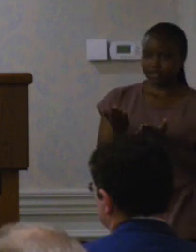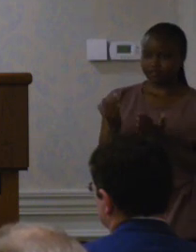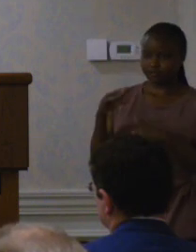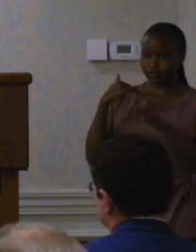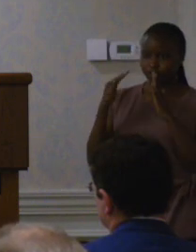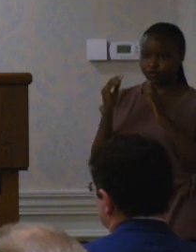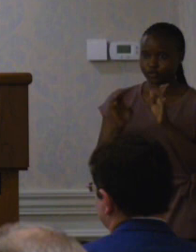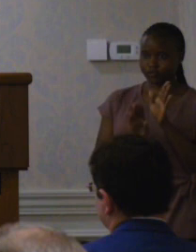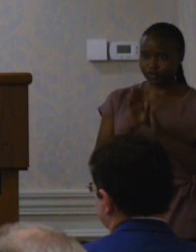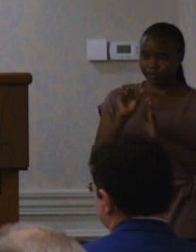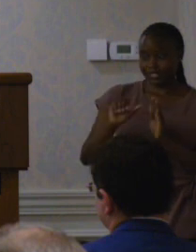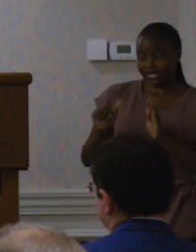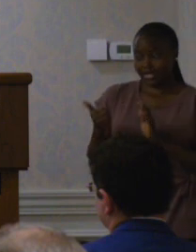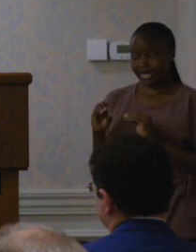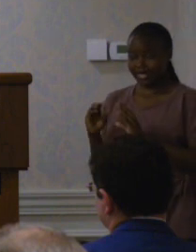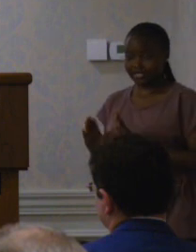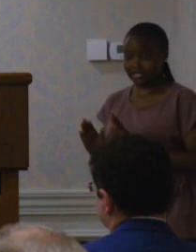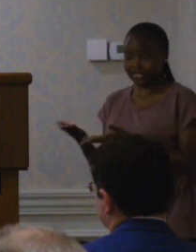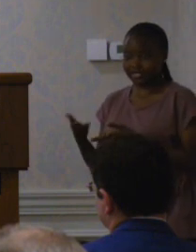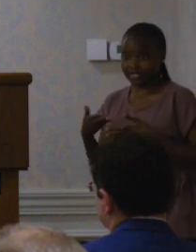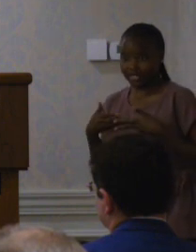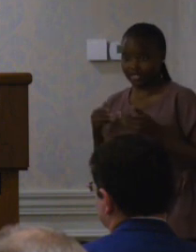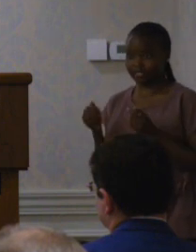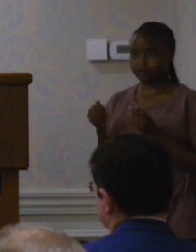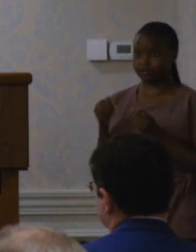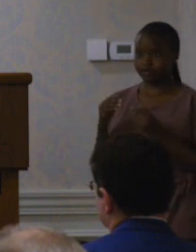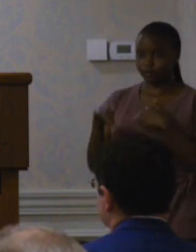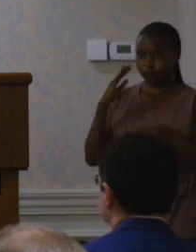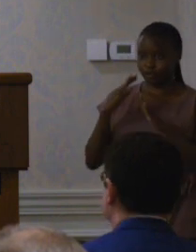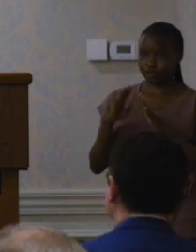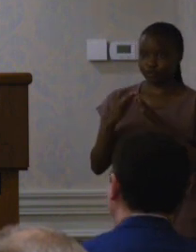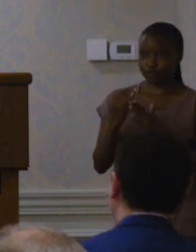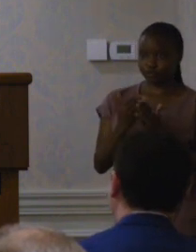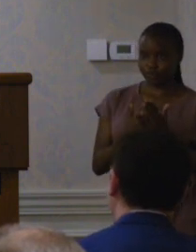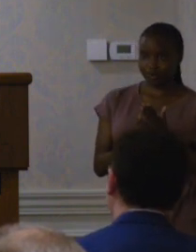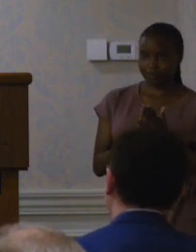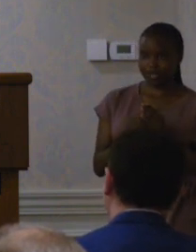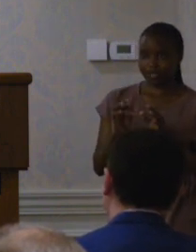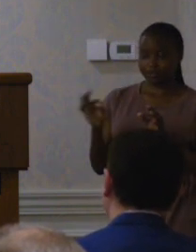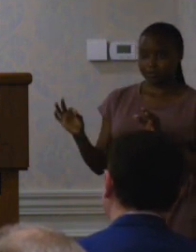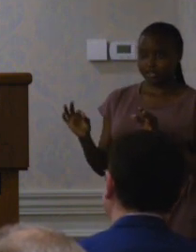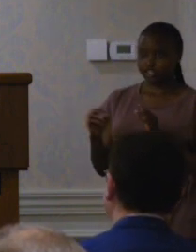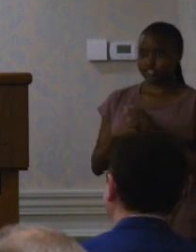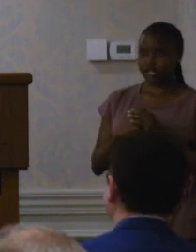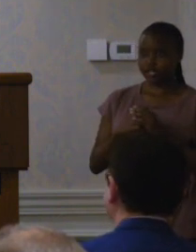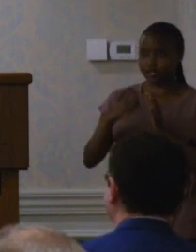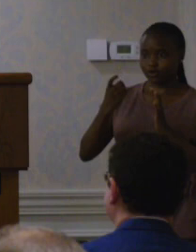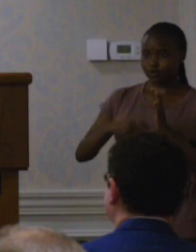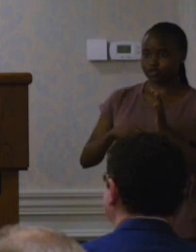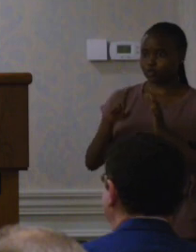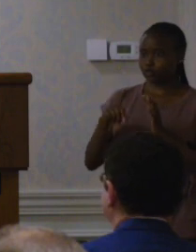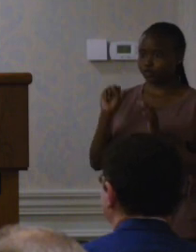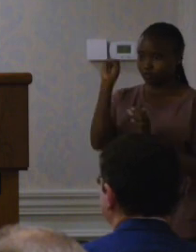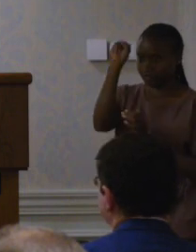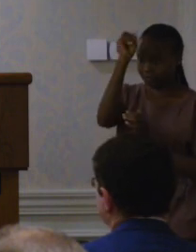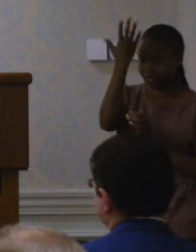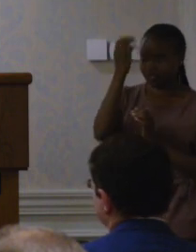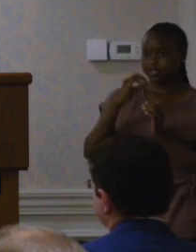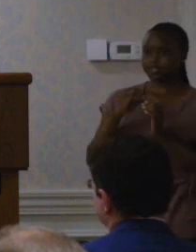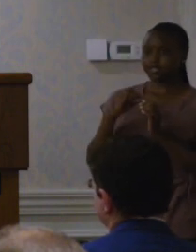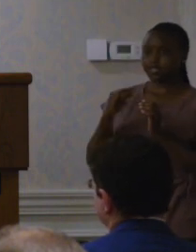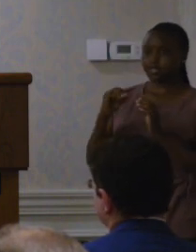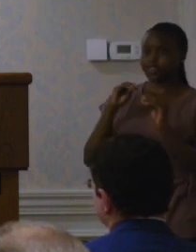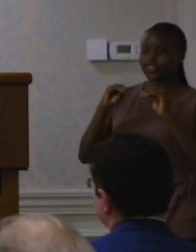other teachers received a coaching program, and they measured costs and cost effectiveness very carefully. What they found, unsurprisingly, is that the coaching program was